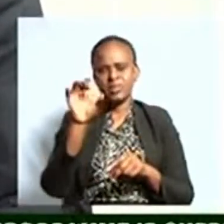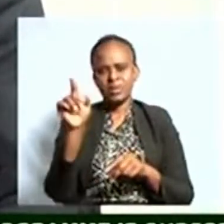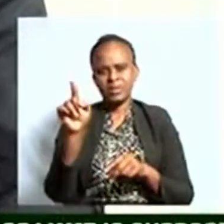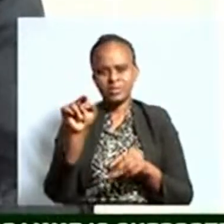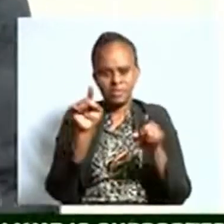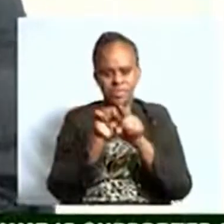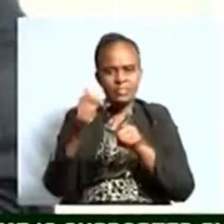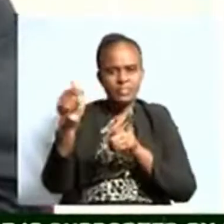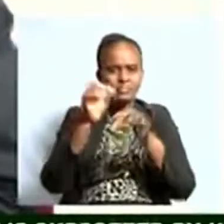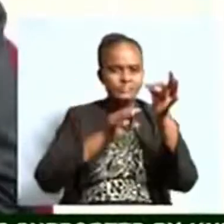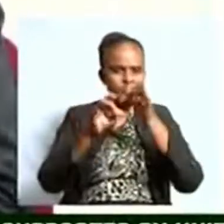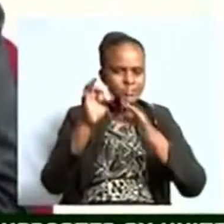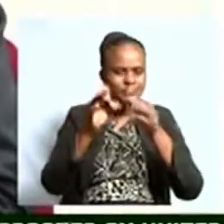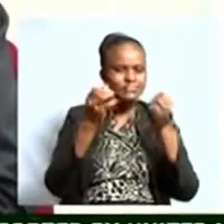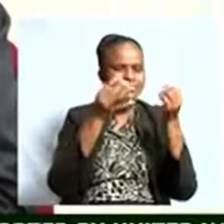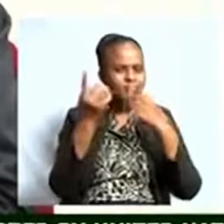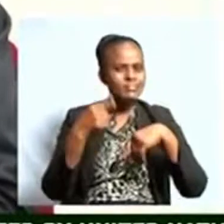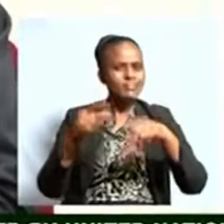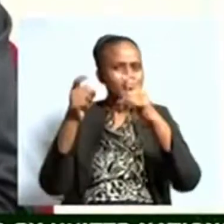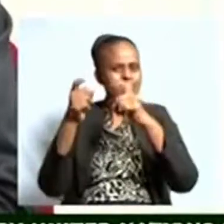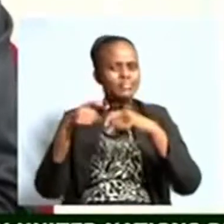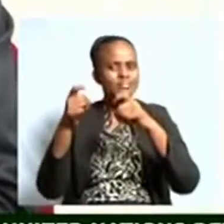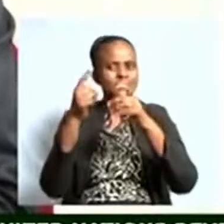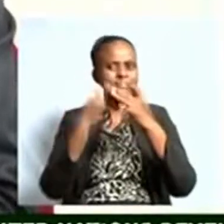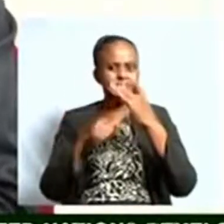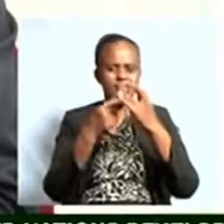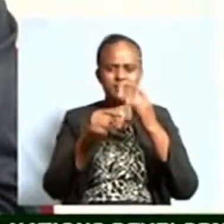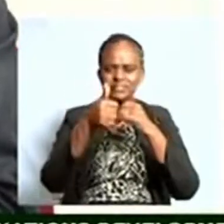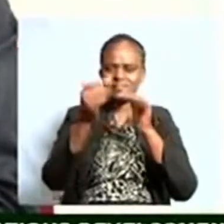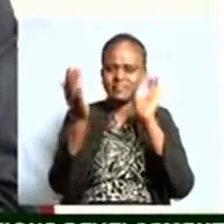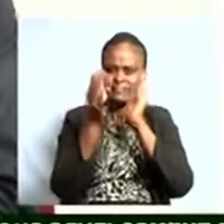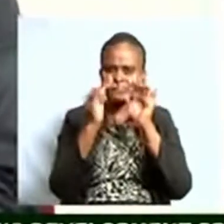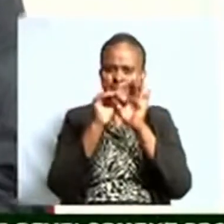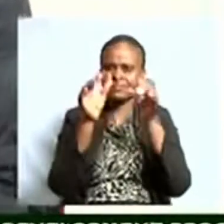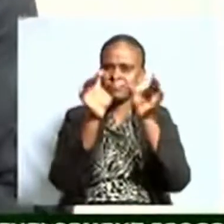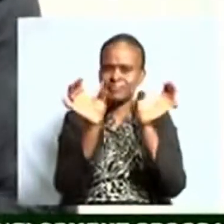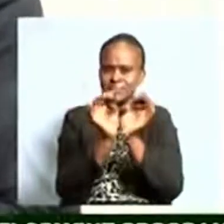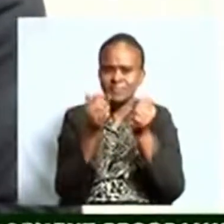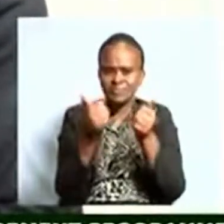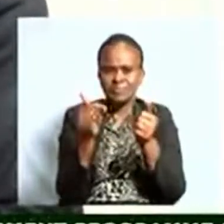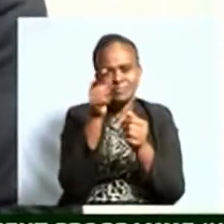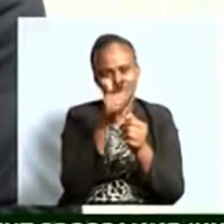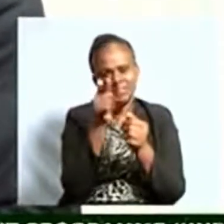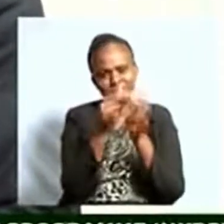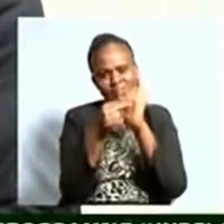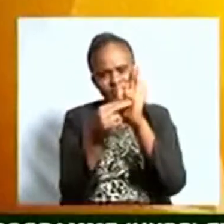and highlighted quite a number of challenges that are being faced in that constituency. Just take a look at this.